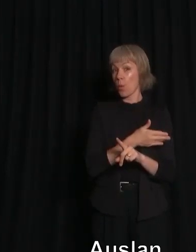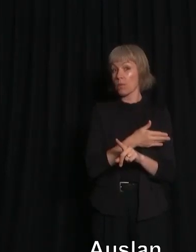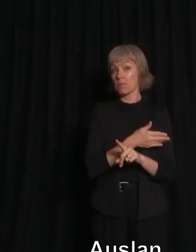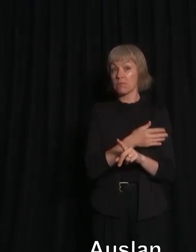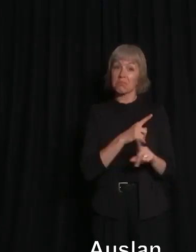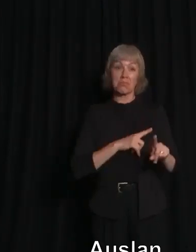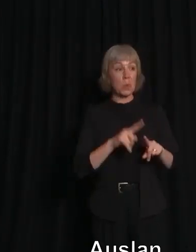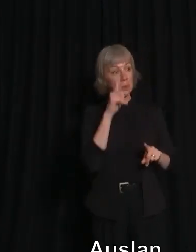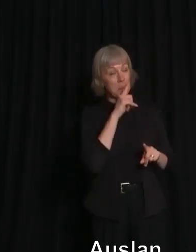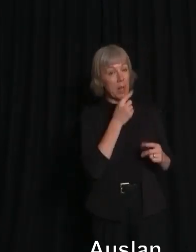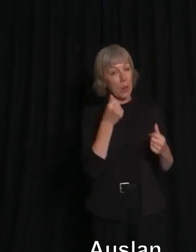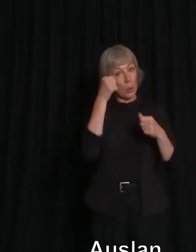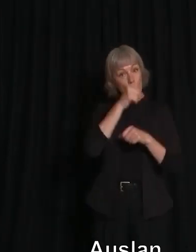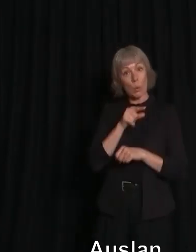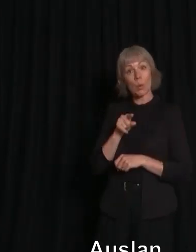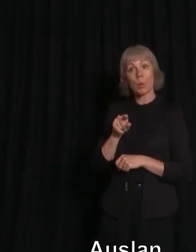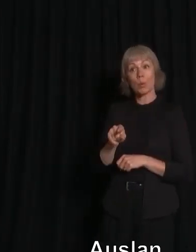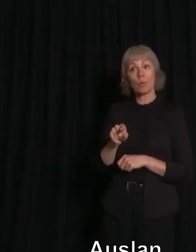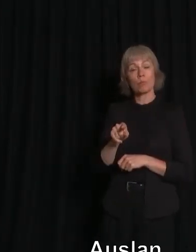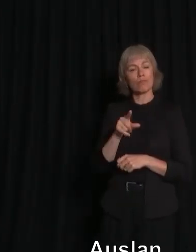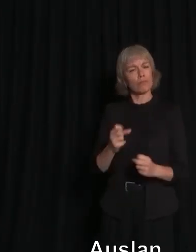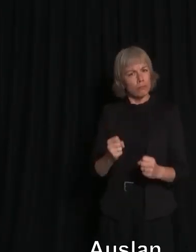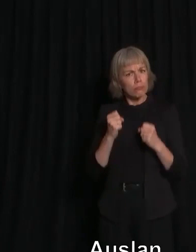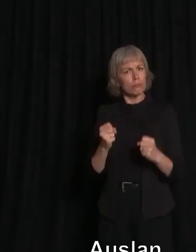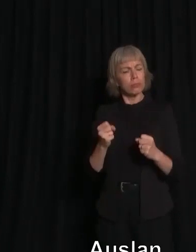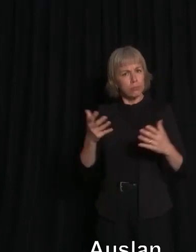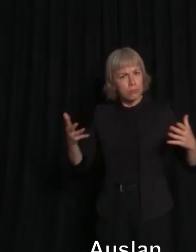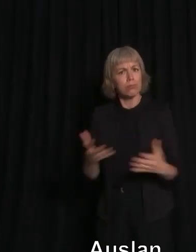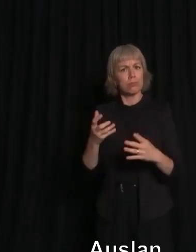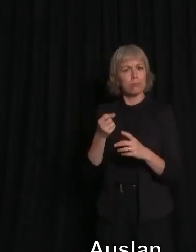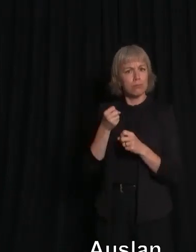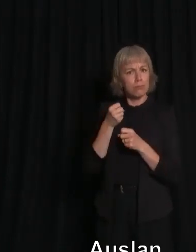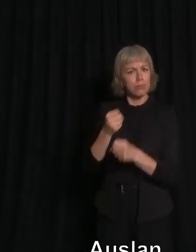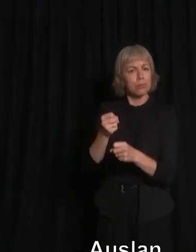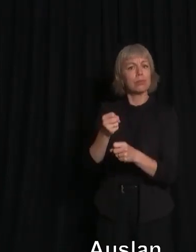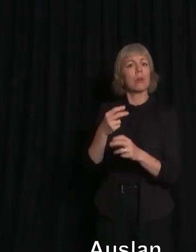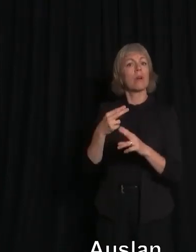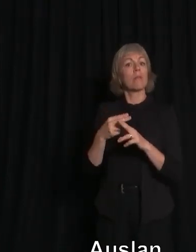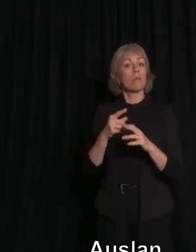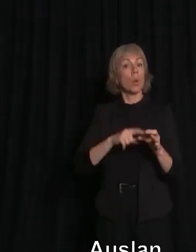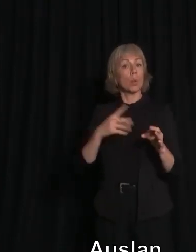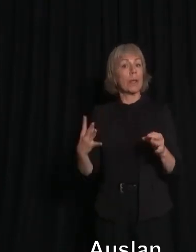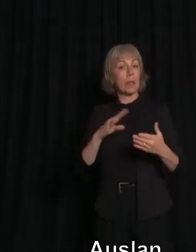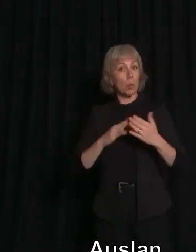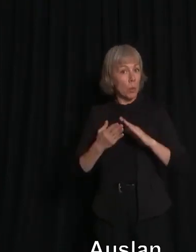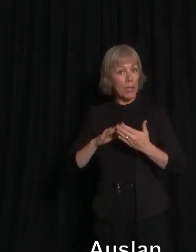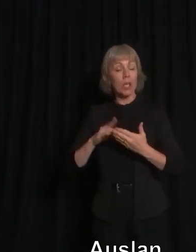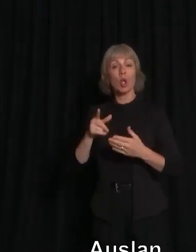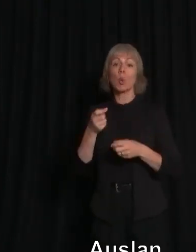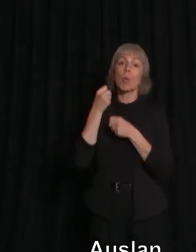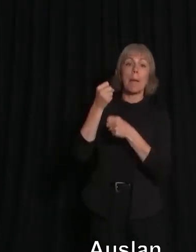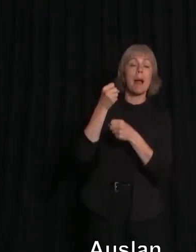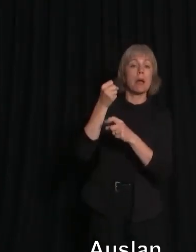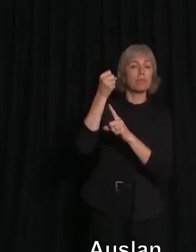you are known for having been a staunch promoter and defender of the LGBTQI right community. You campaigned for equal